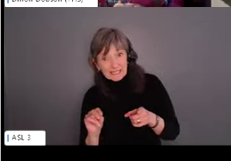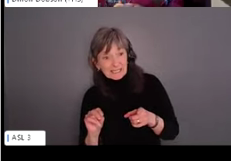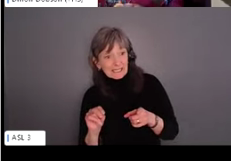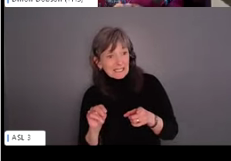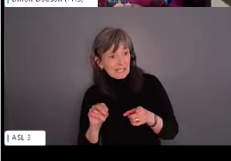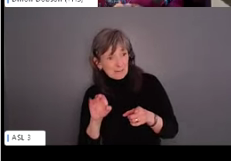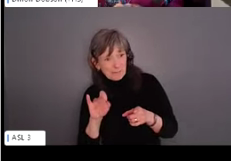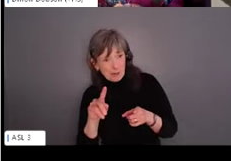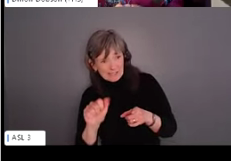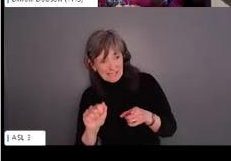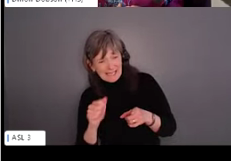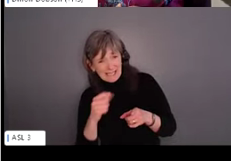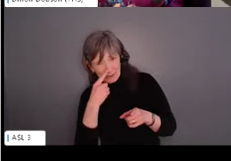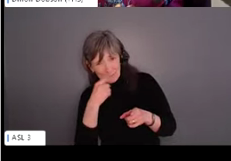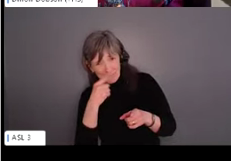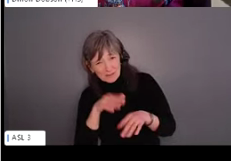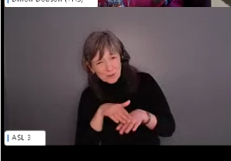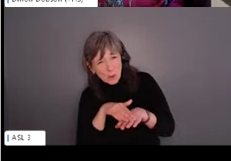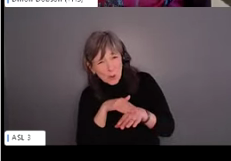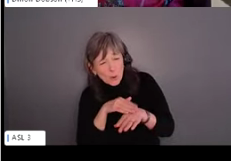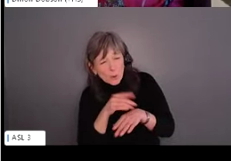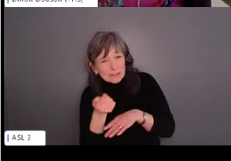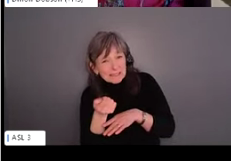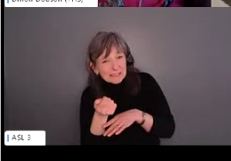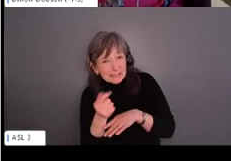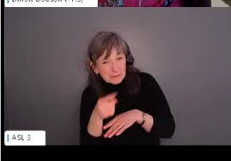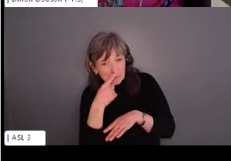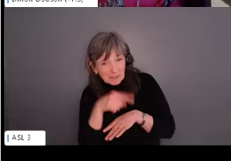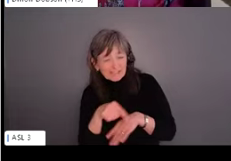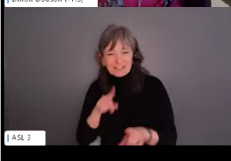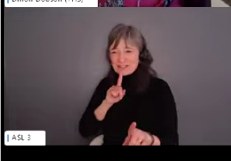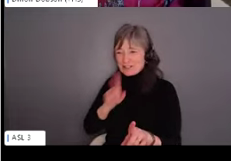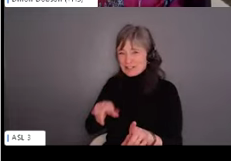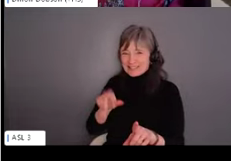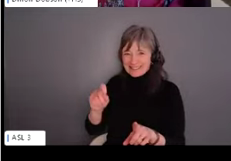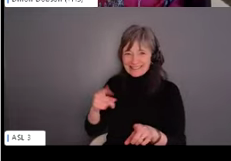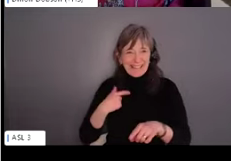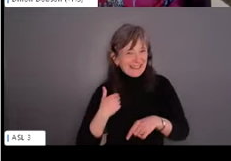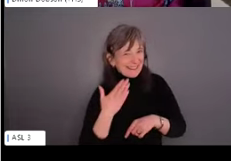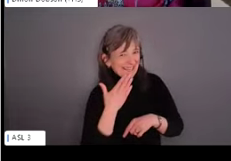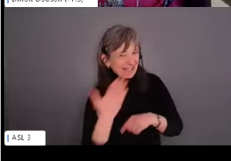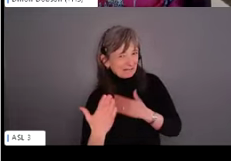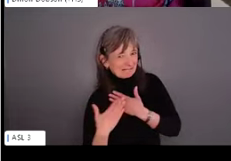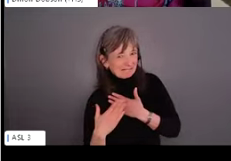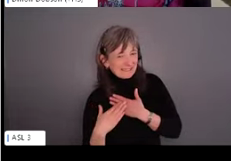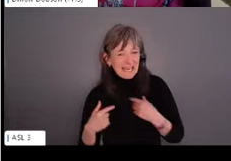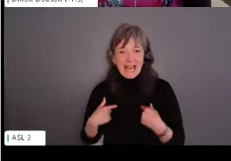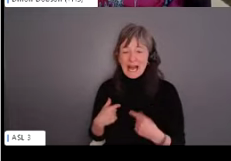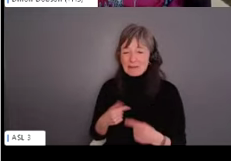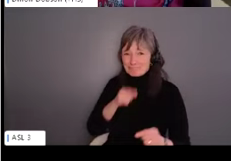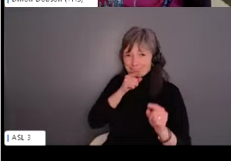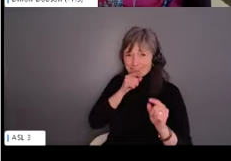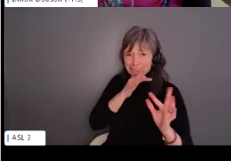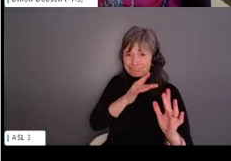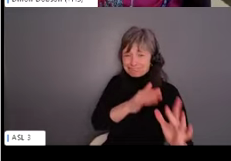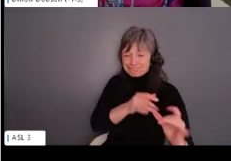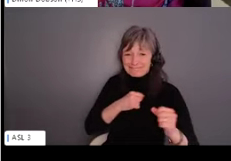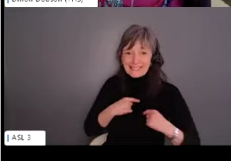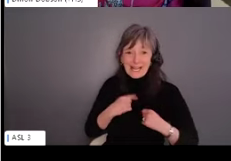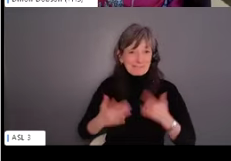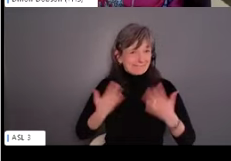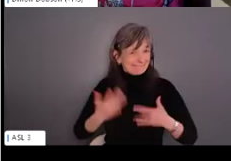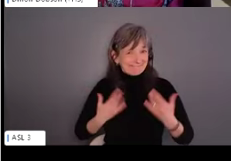ask you just to slow down just a little bit? no trouble. Thank Thank you you. for that prompt. I'm a quick talker. I'm really anxious to get through